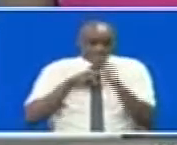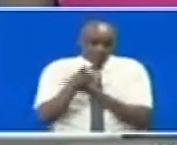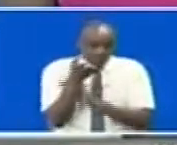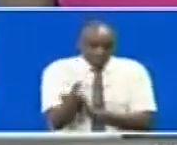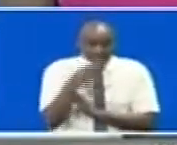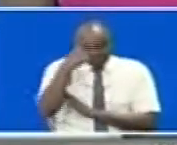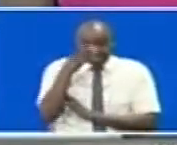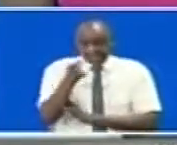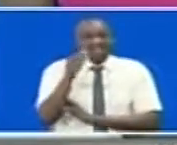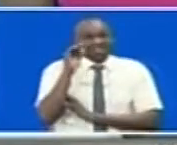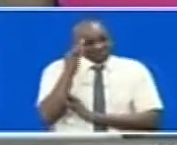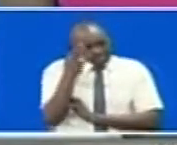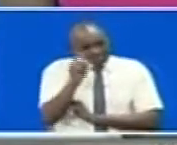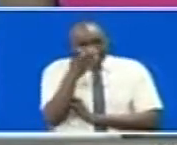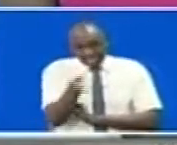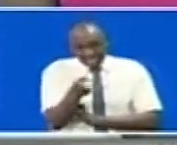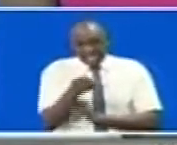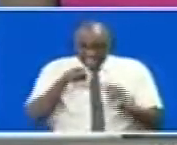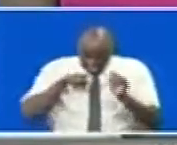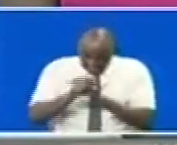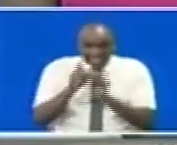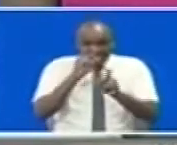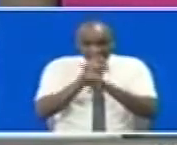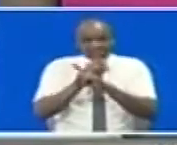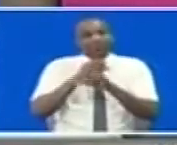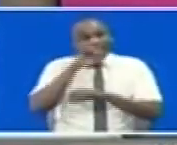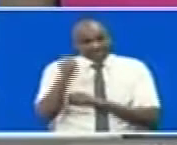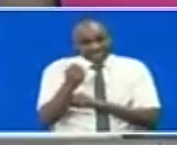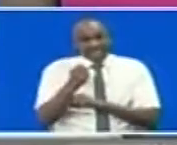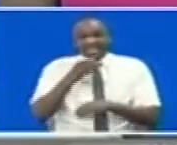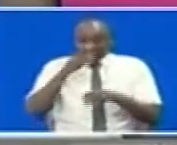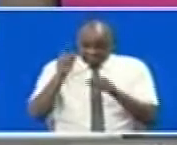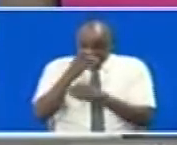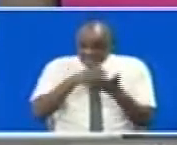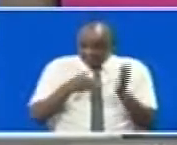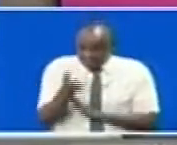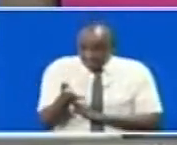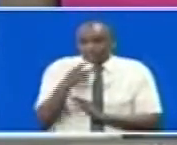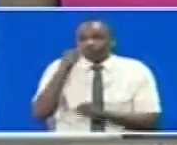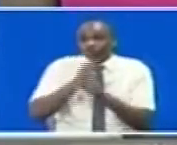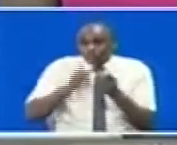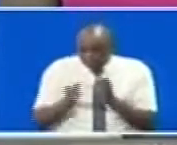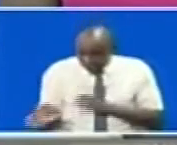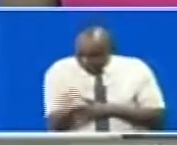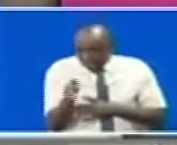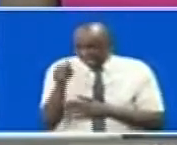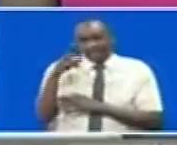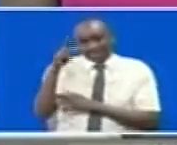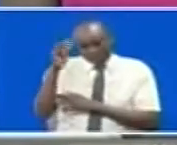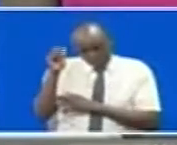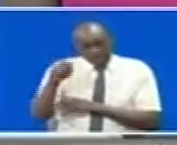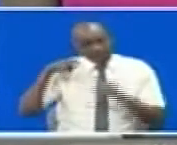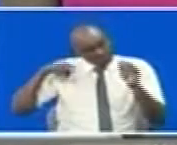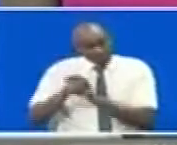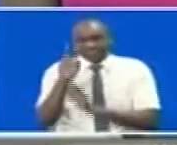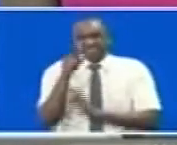in the third minute, heading past the Tusker defence. In the second half, Mukangula turned the provider as he set up Sammy Kibwana for the second